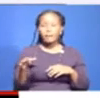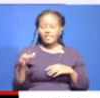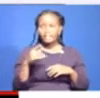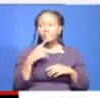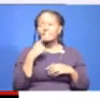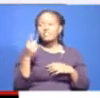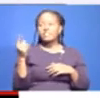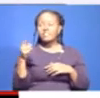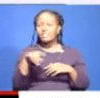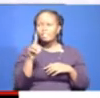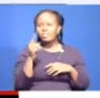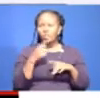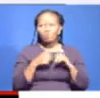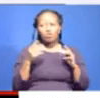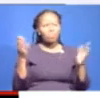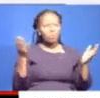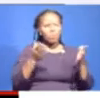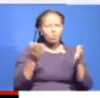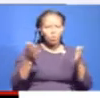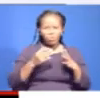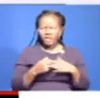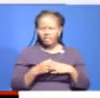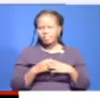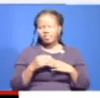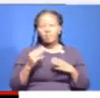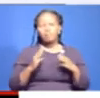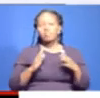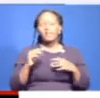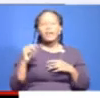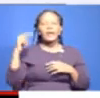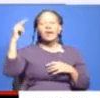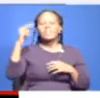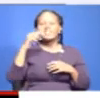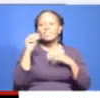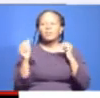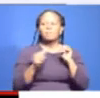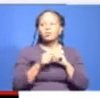comes from, the average height is about 5 feet.